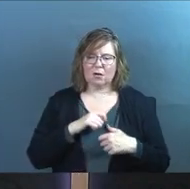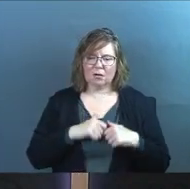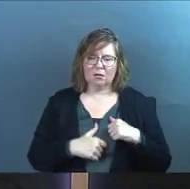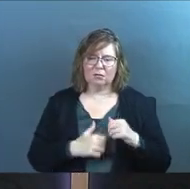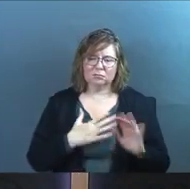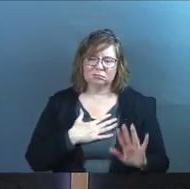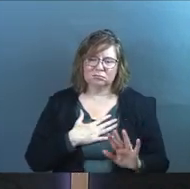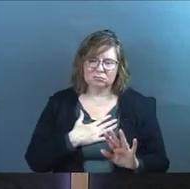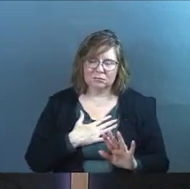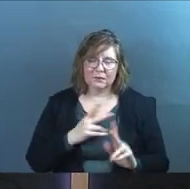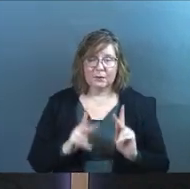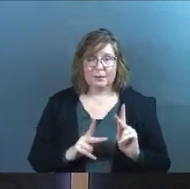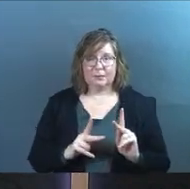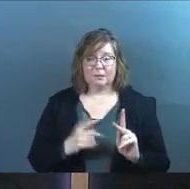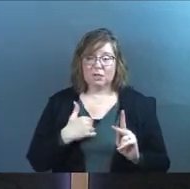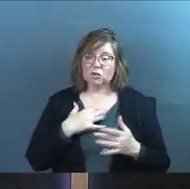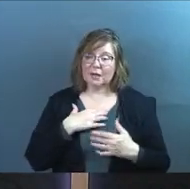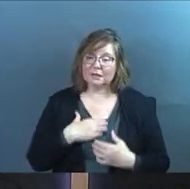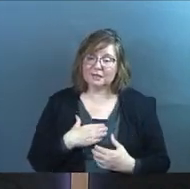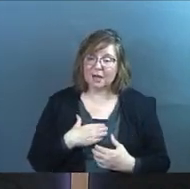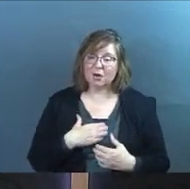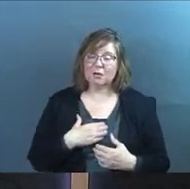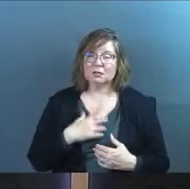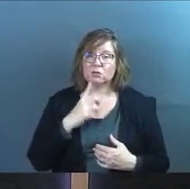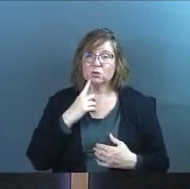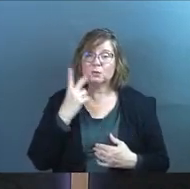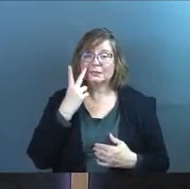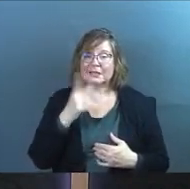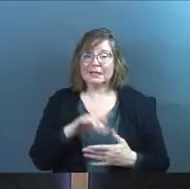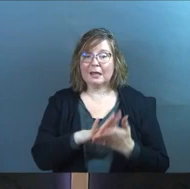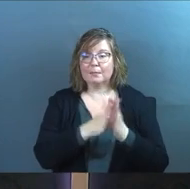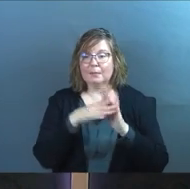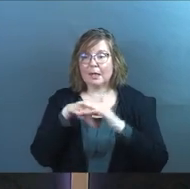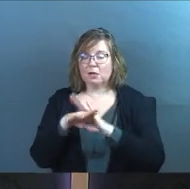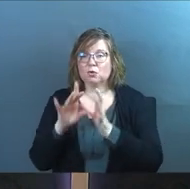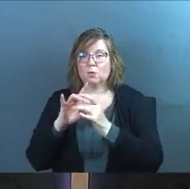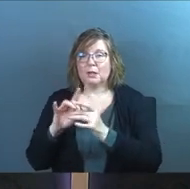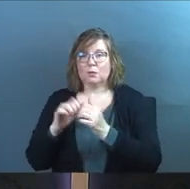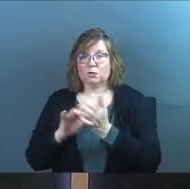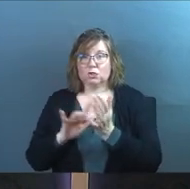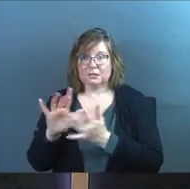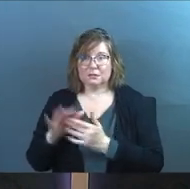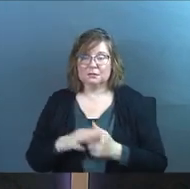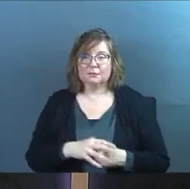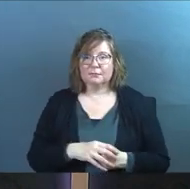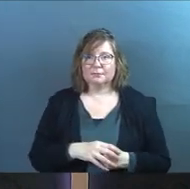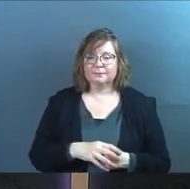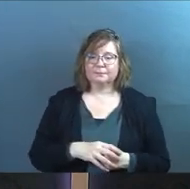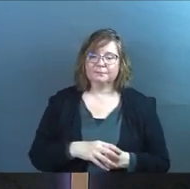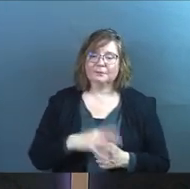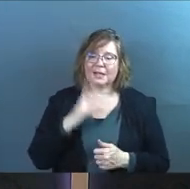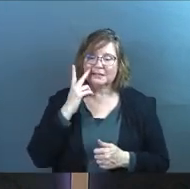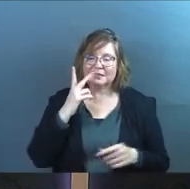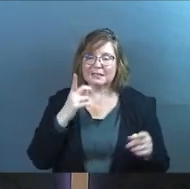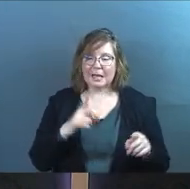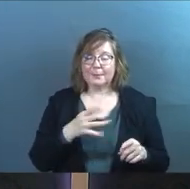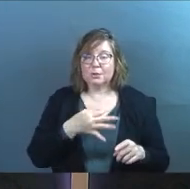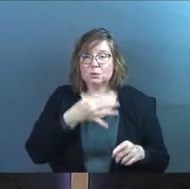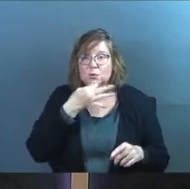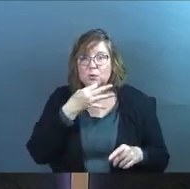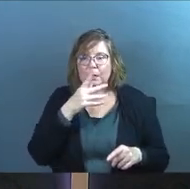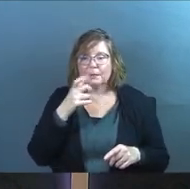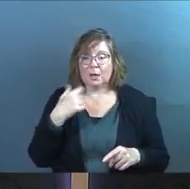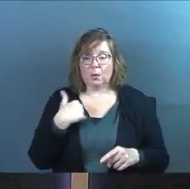for those people? And should our desire be to see them enter a relationship with Jesus? And to see it happen